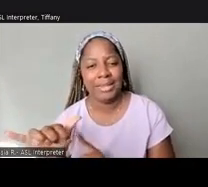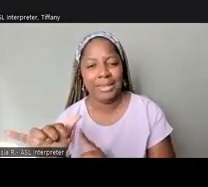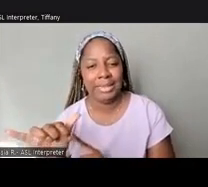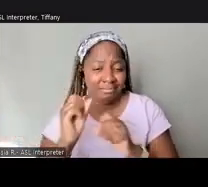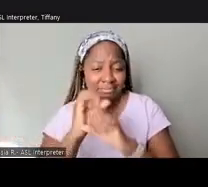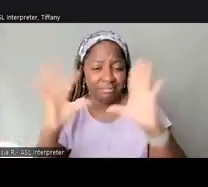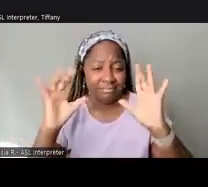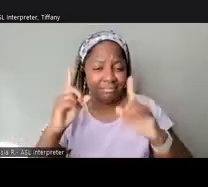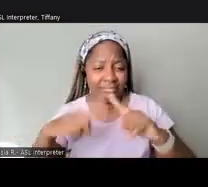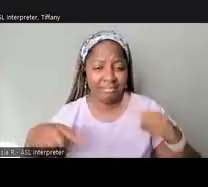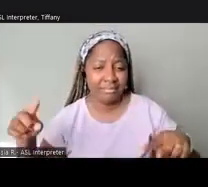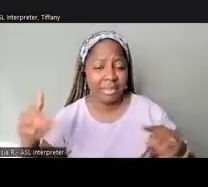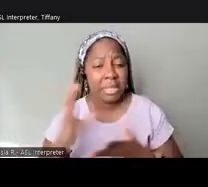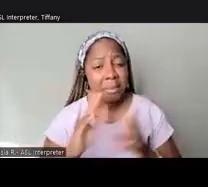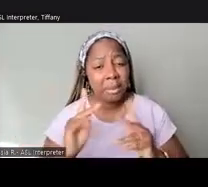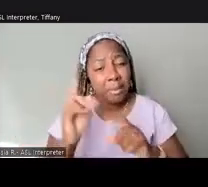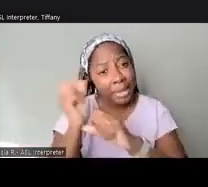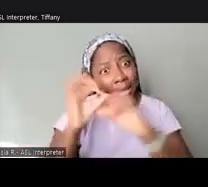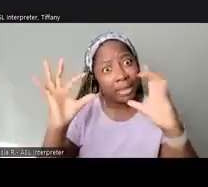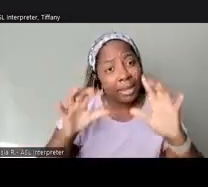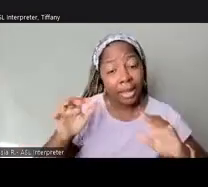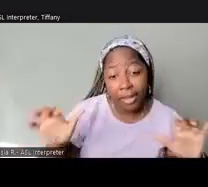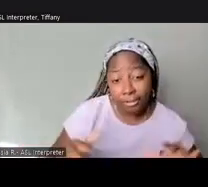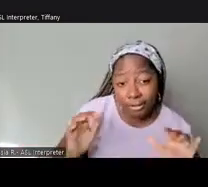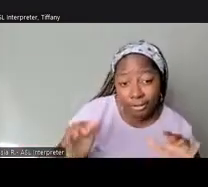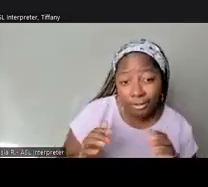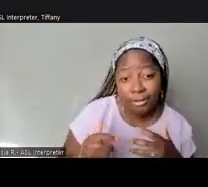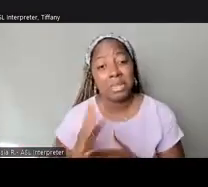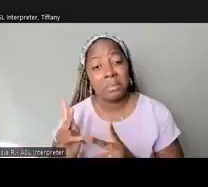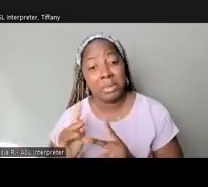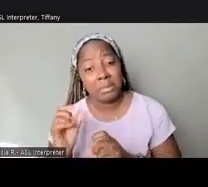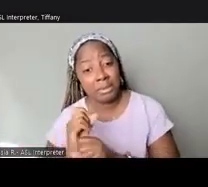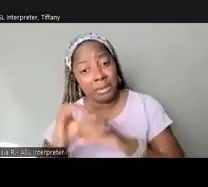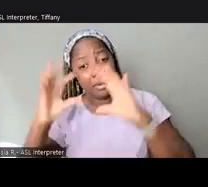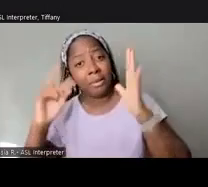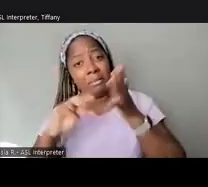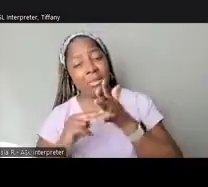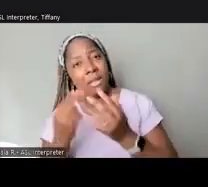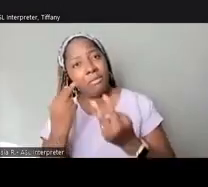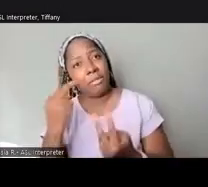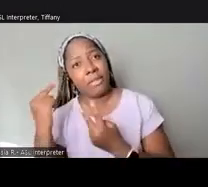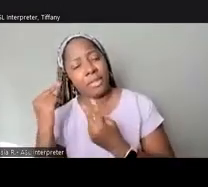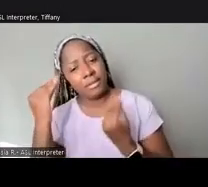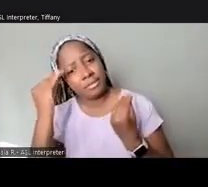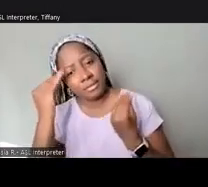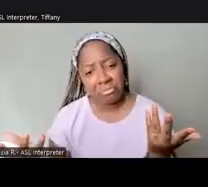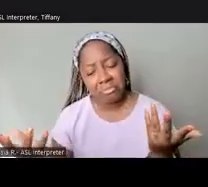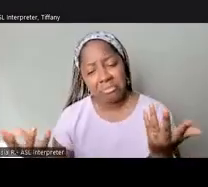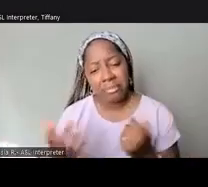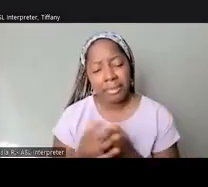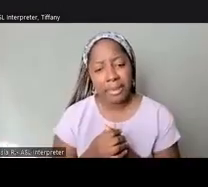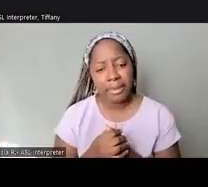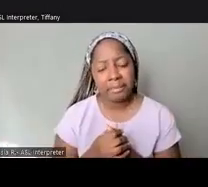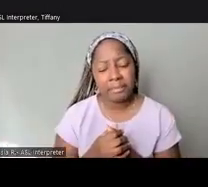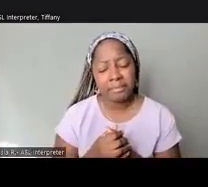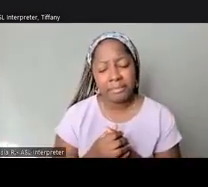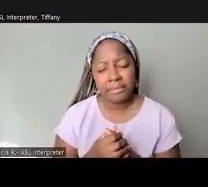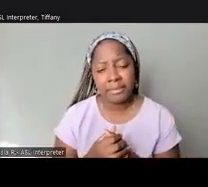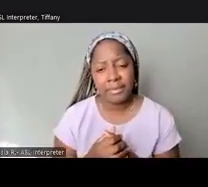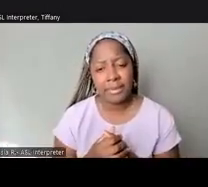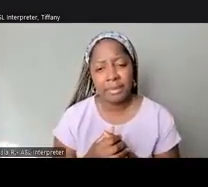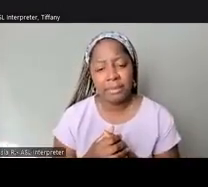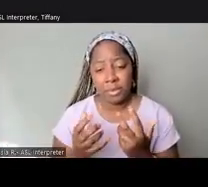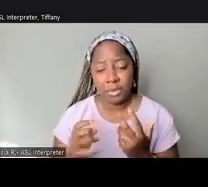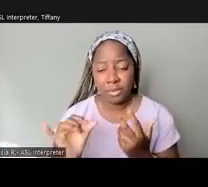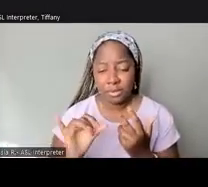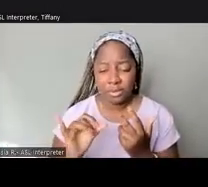Some people, it could be just a reflection point. As one of these things that we're talking about, we want to also